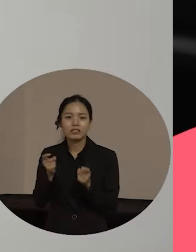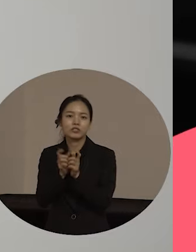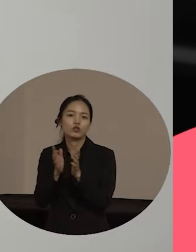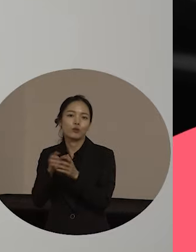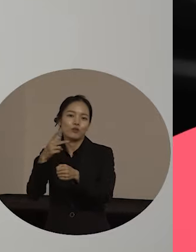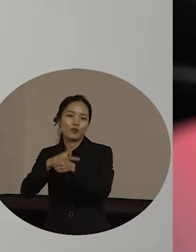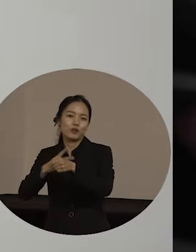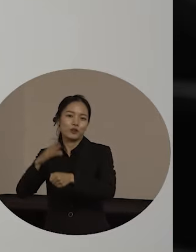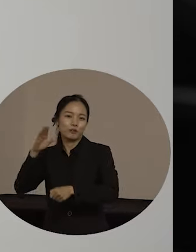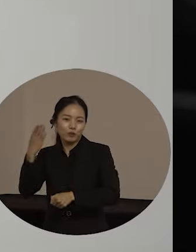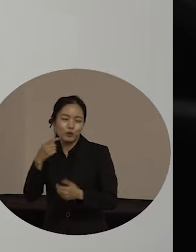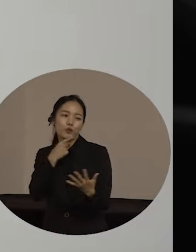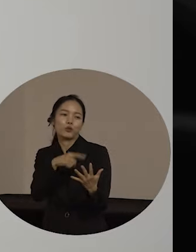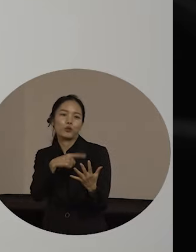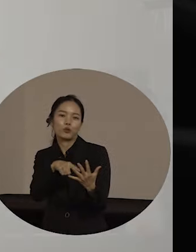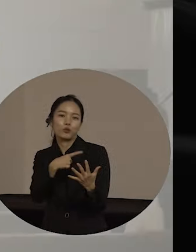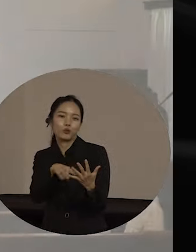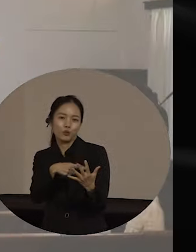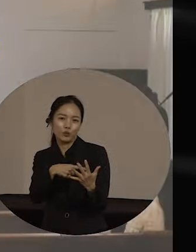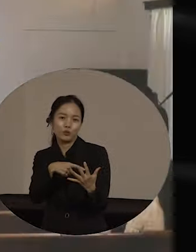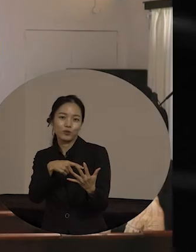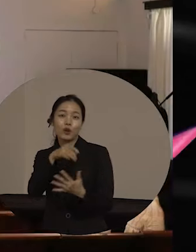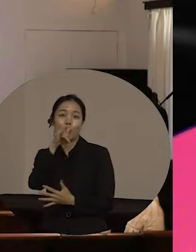pedagogical knowledge. Yes.